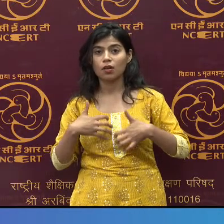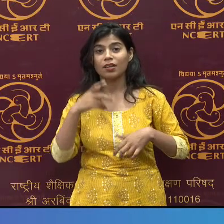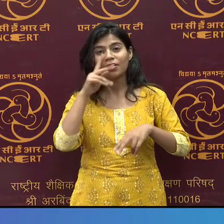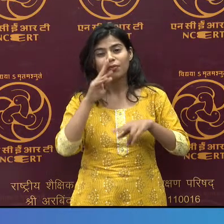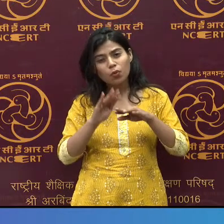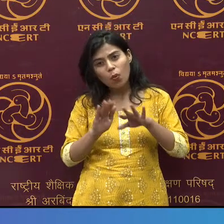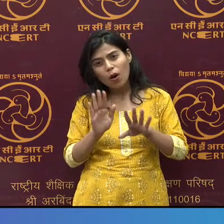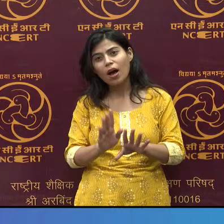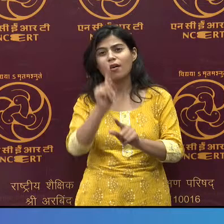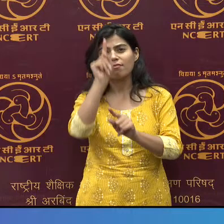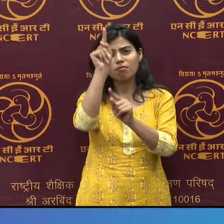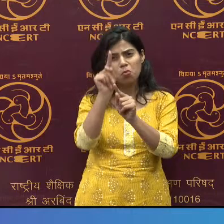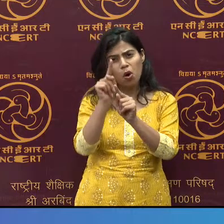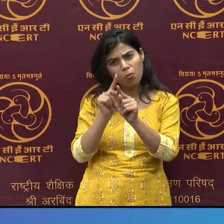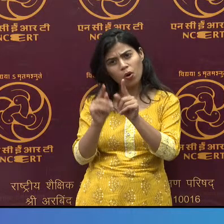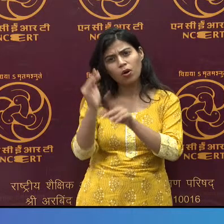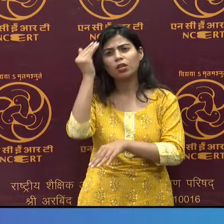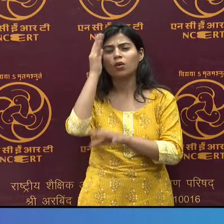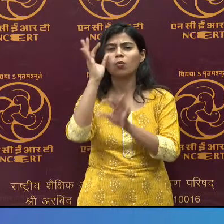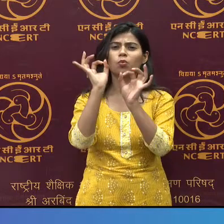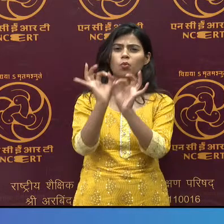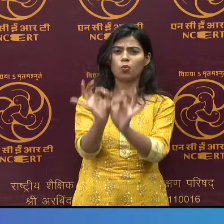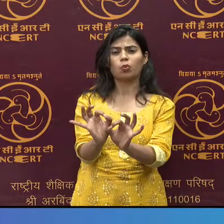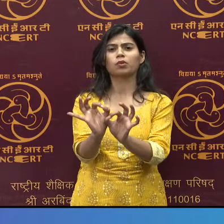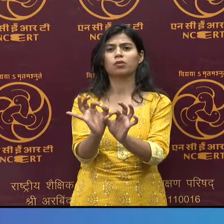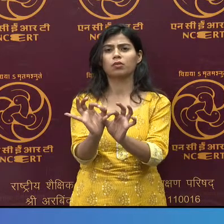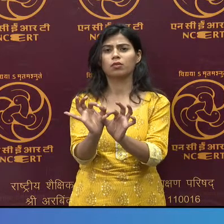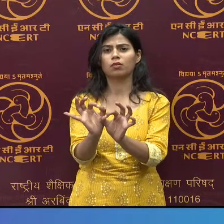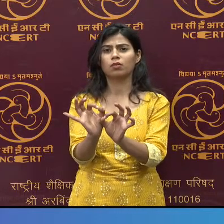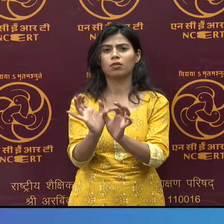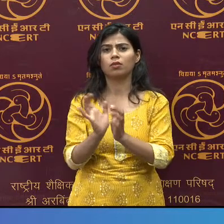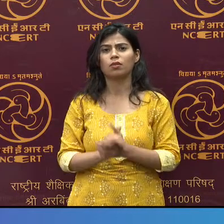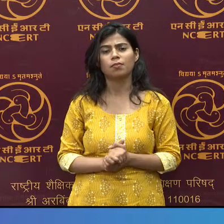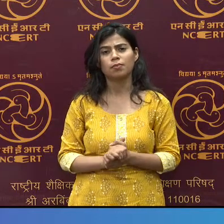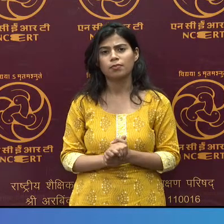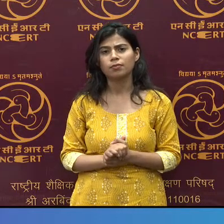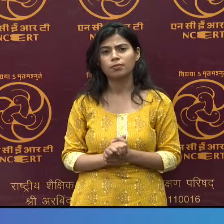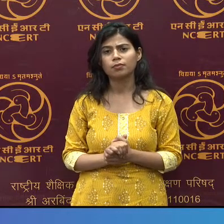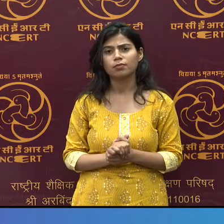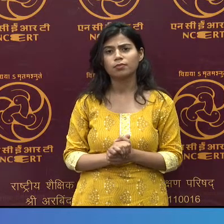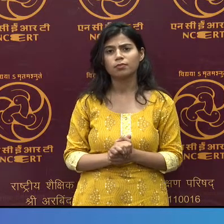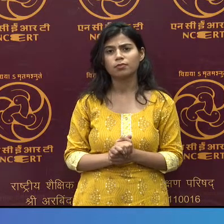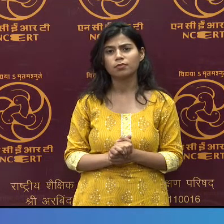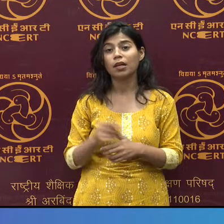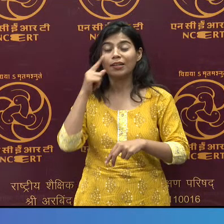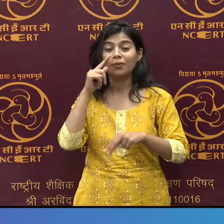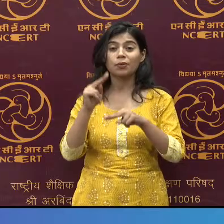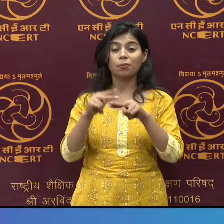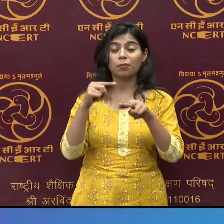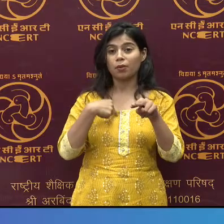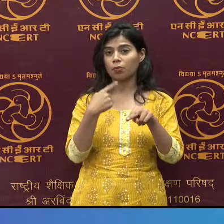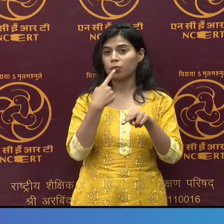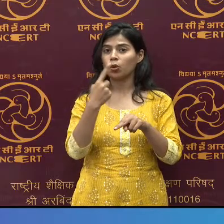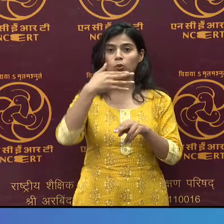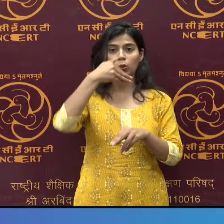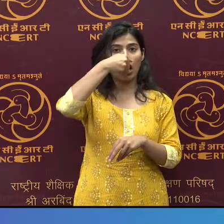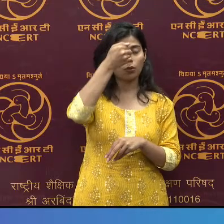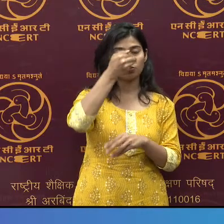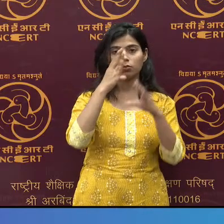have. If you have some information about that particular anecdote. Like if I am talking about fast